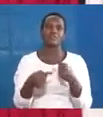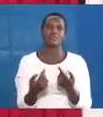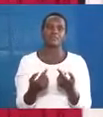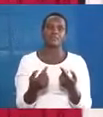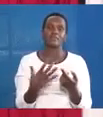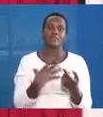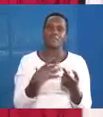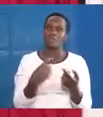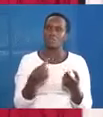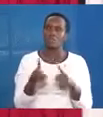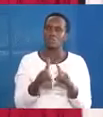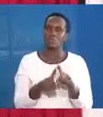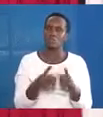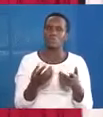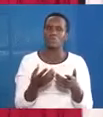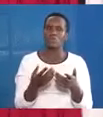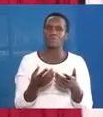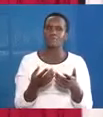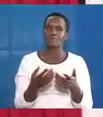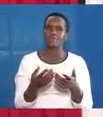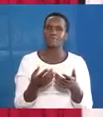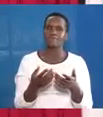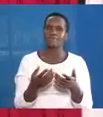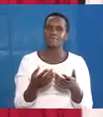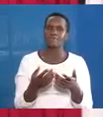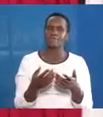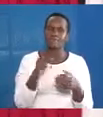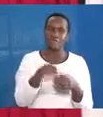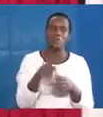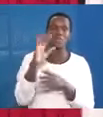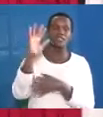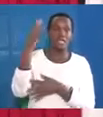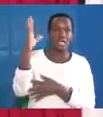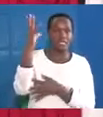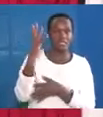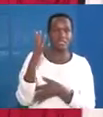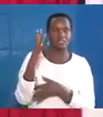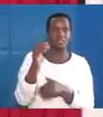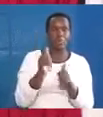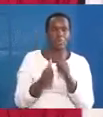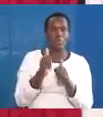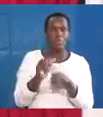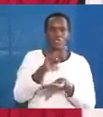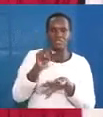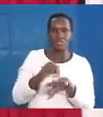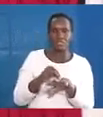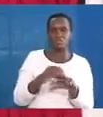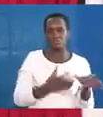the tree of the nation is watered with a constant stream of ideas.